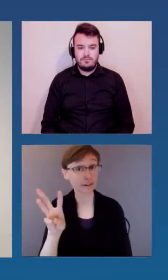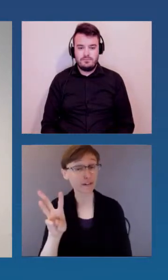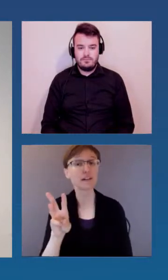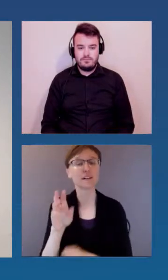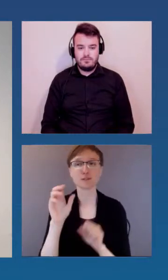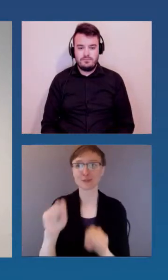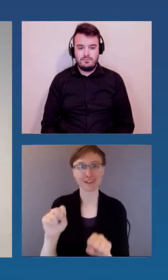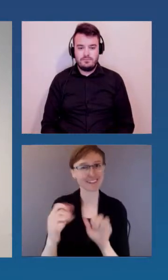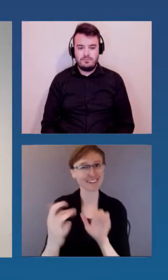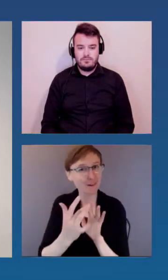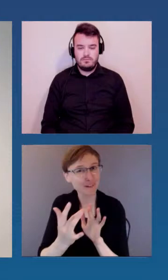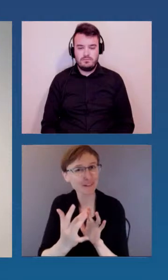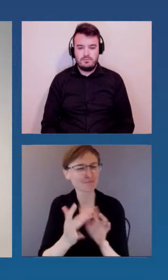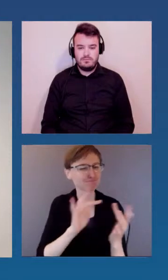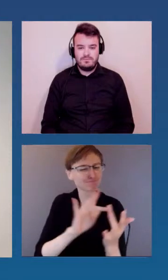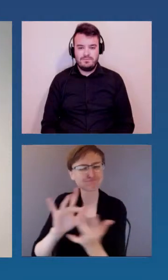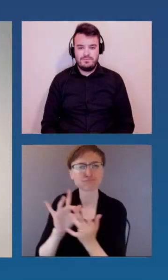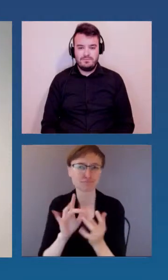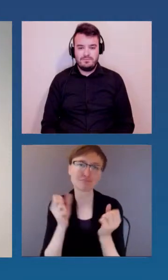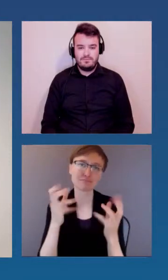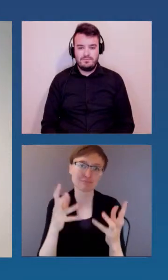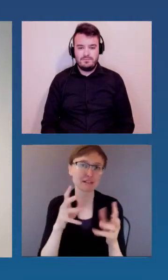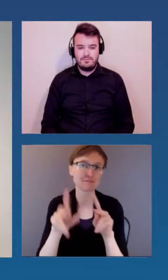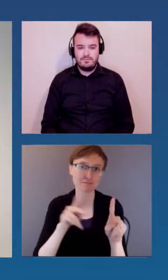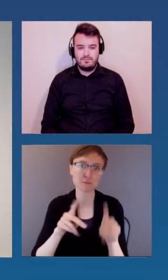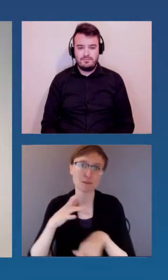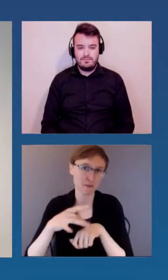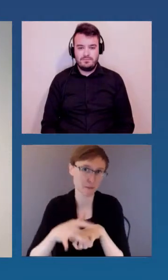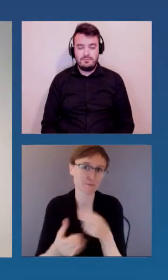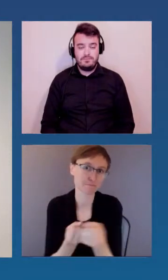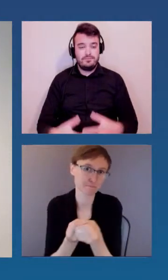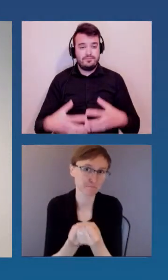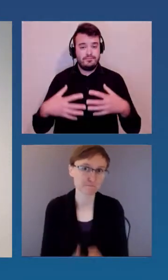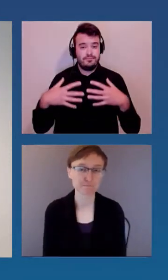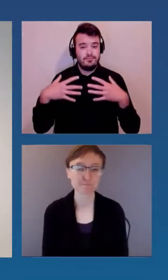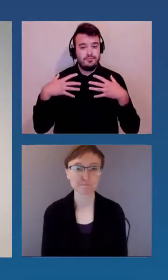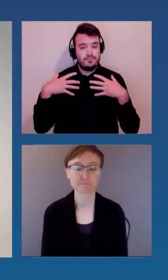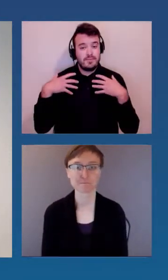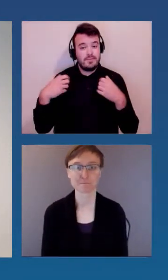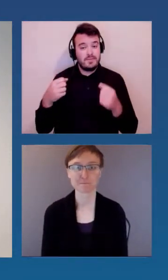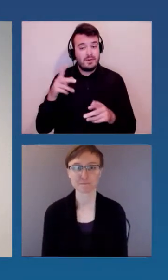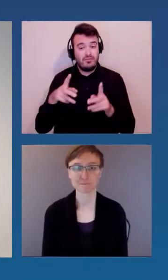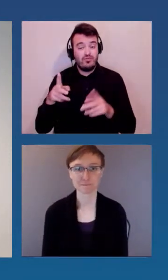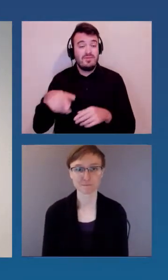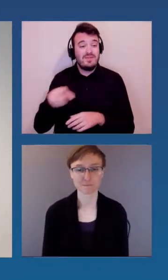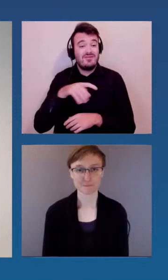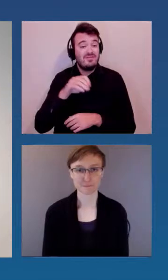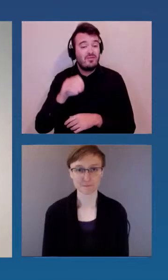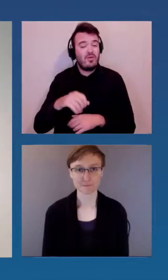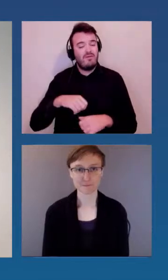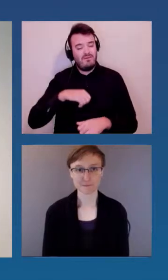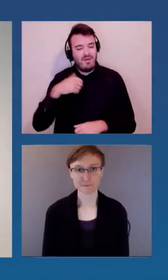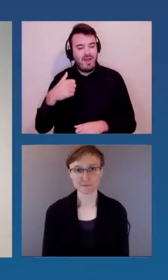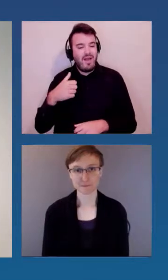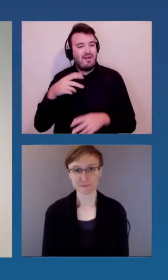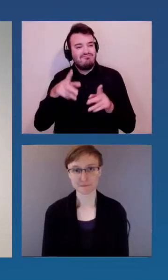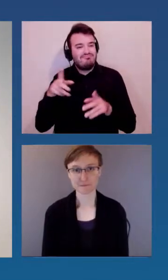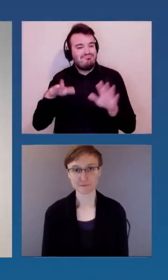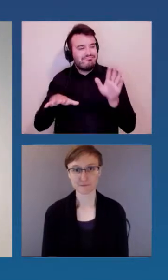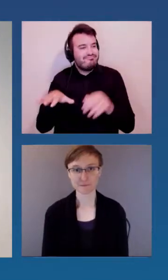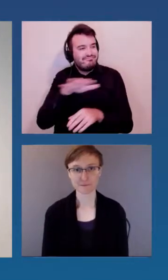It will help us, the larger percentage of the population that uses the app. So I want to acknowledge that a new